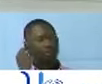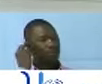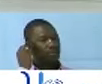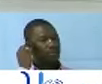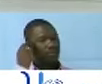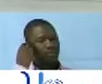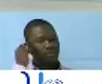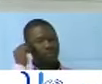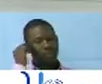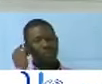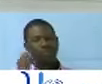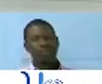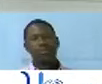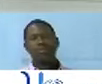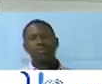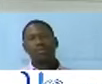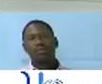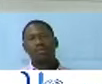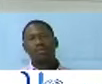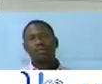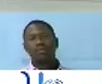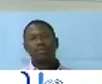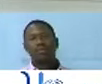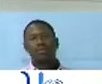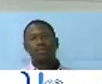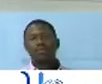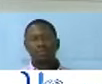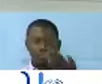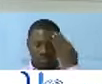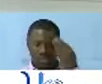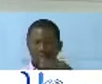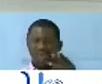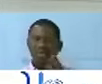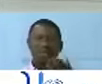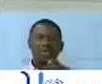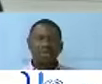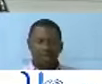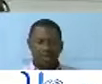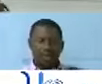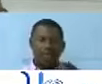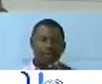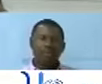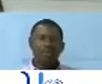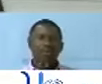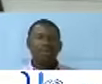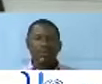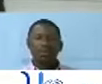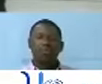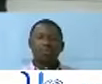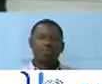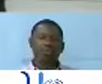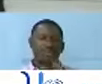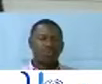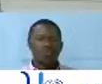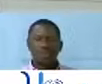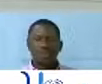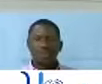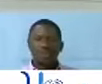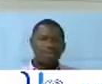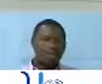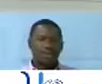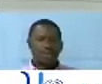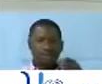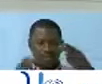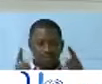xamne ni jafena. It didn't matter what area it is. I mean, it's not about whether you are doing criminal law. I mean,